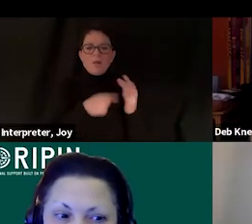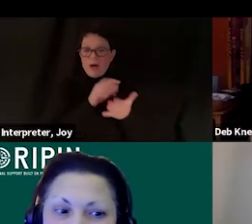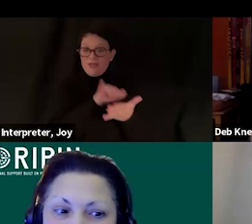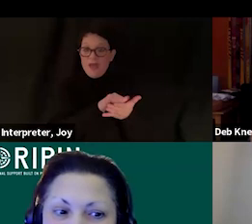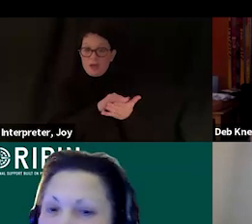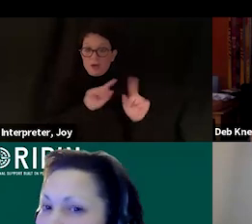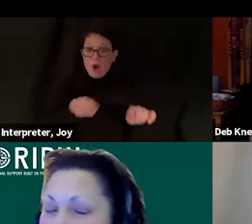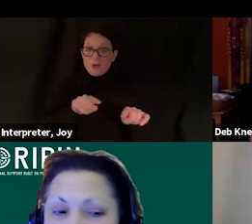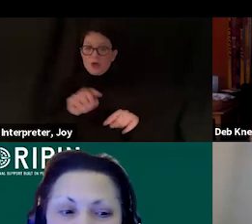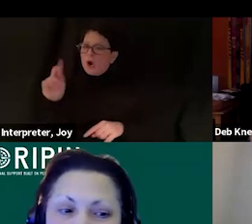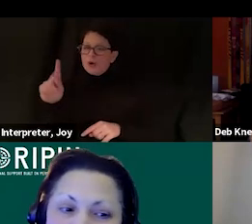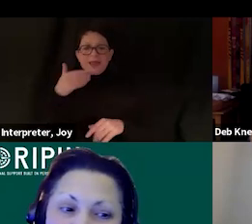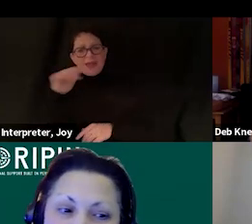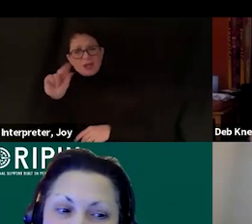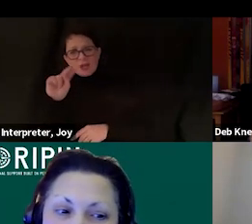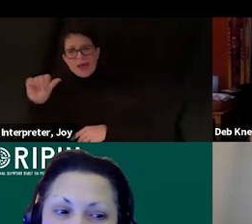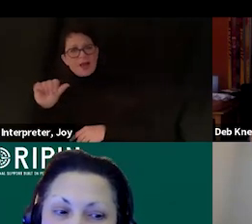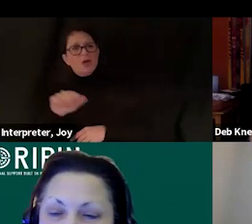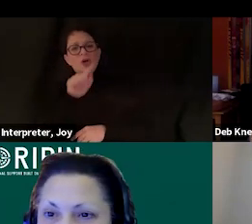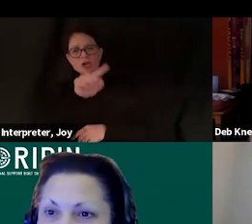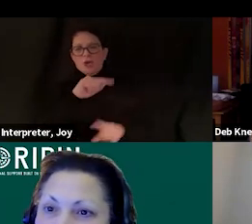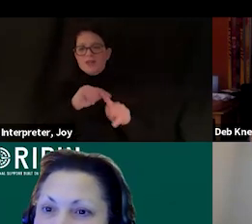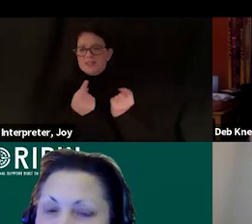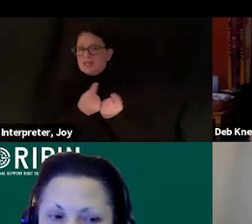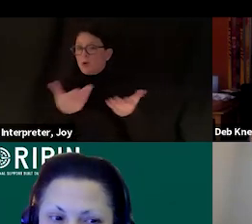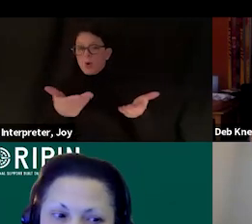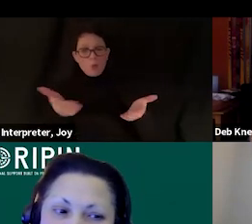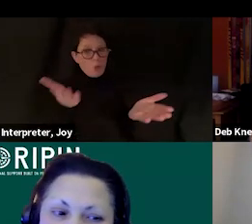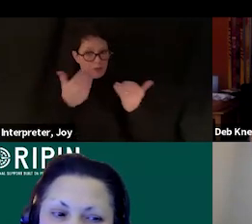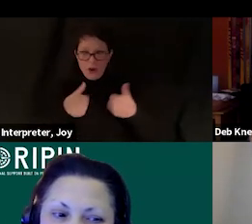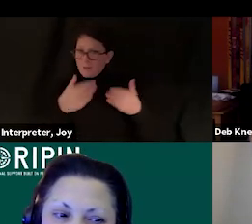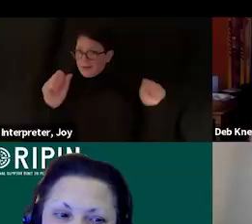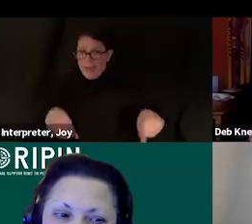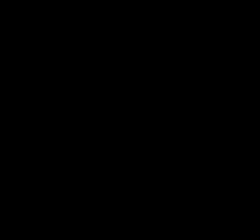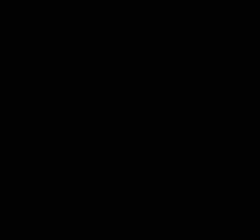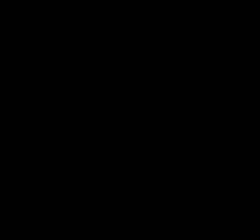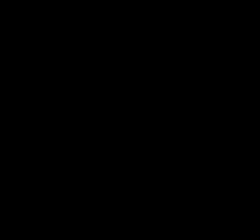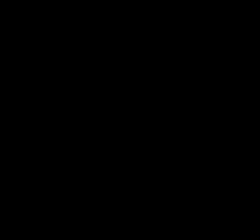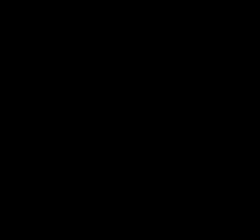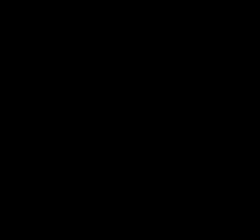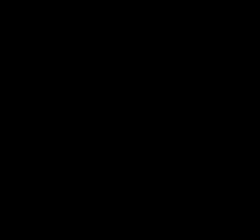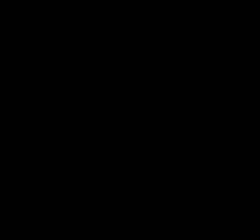that. That's great, Anna. You and the team are more than welcome.